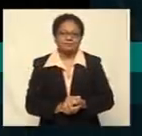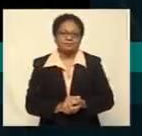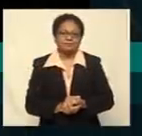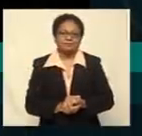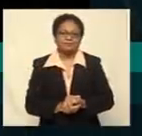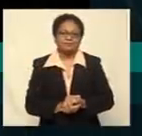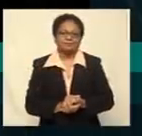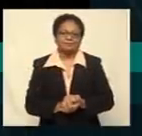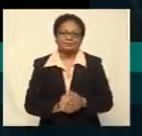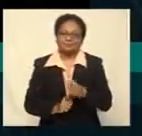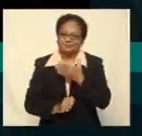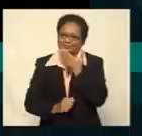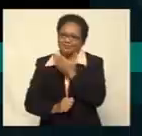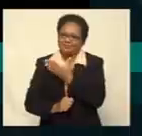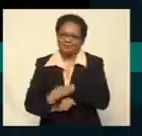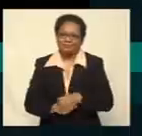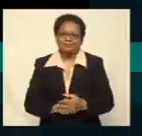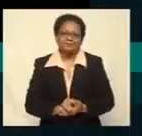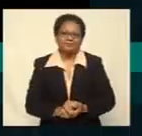Nakachusaya.